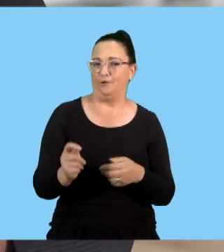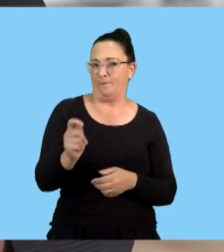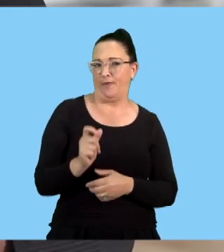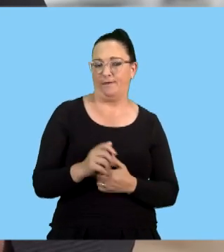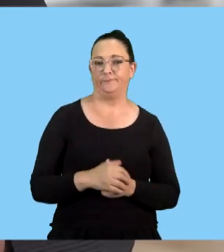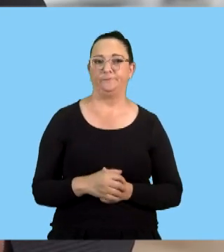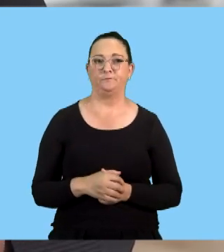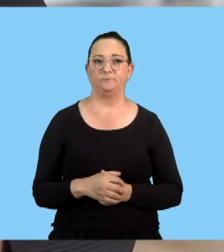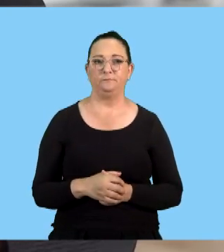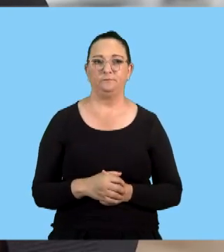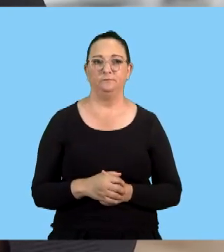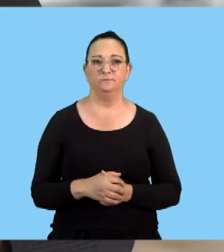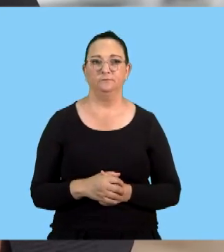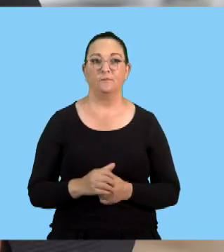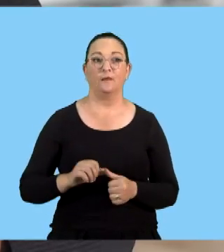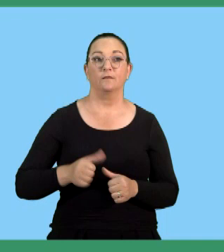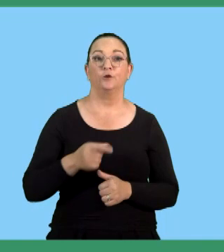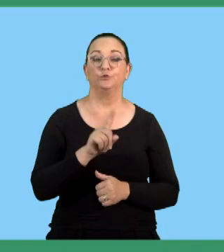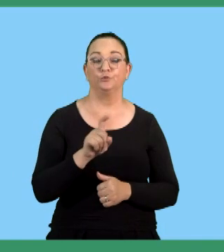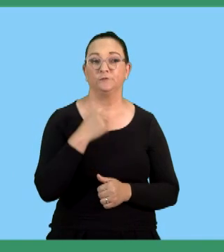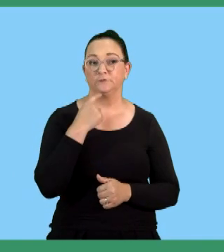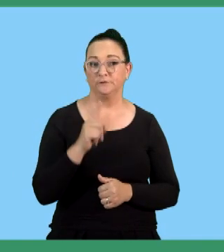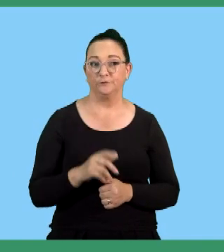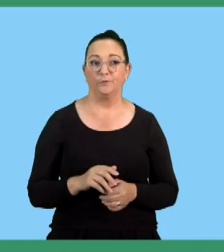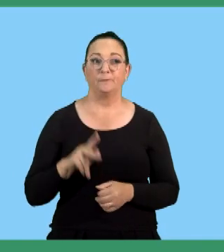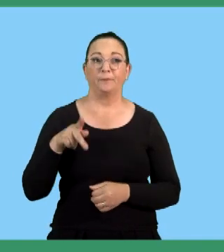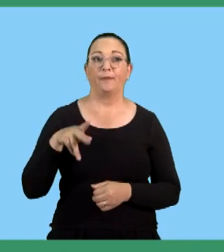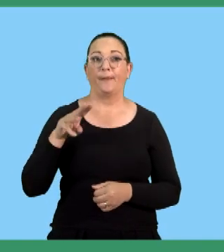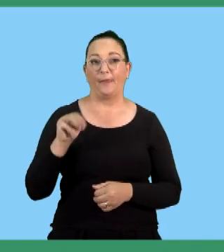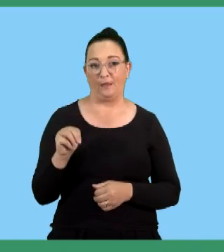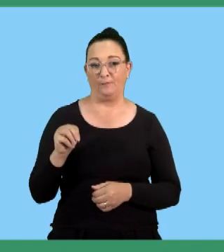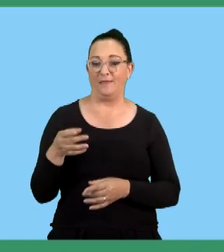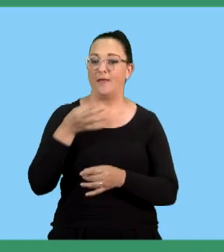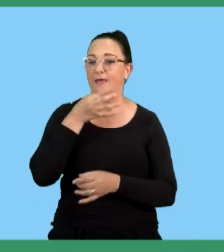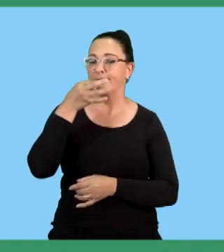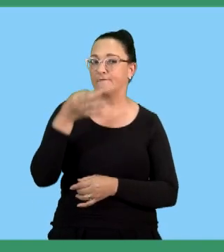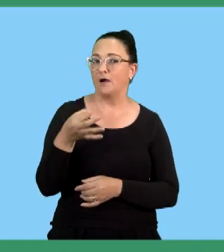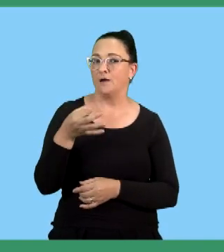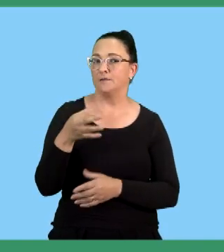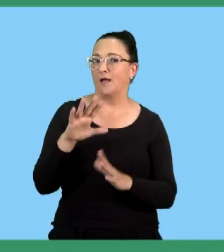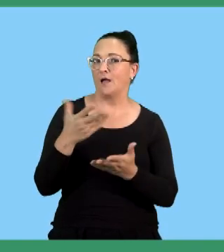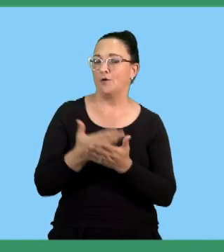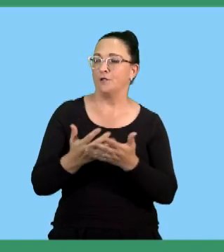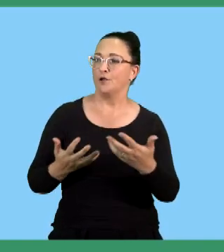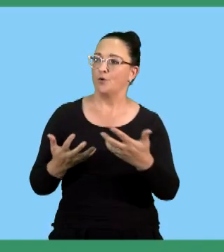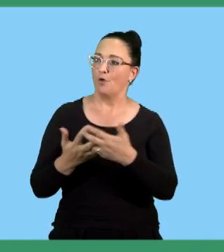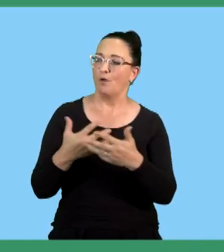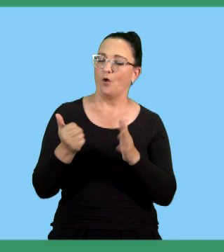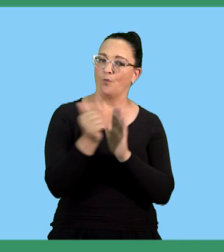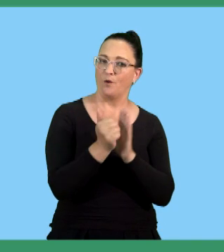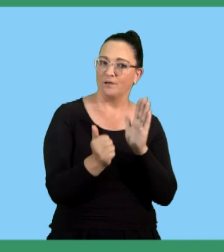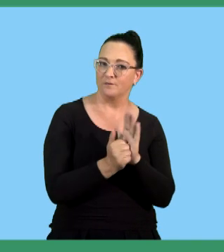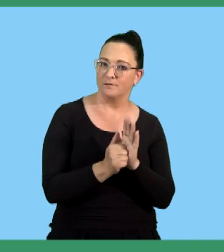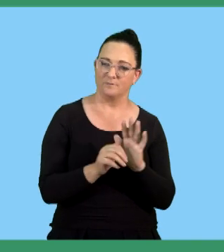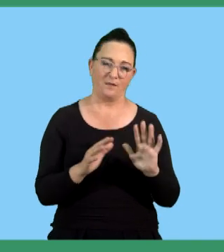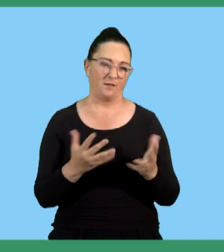legislation. The next question says, advise PM on ways to comply with the act identified. So how